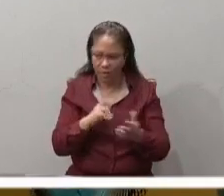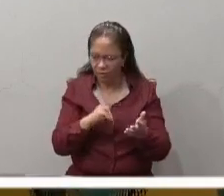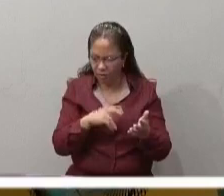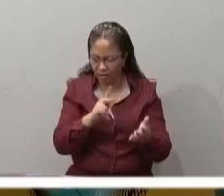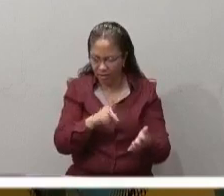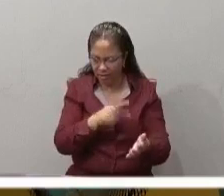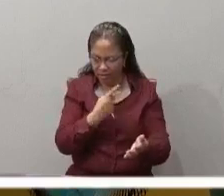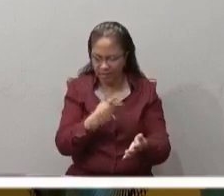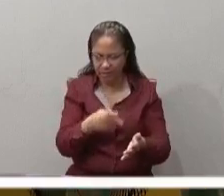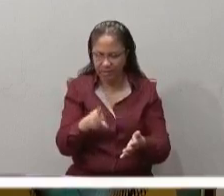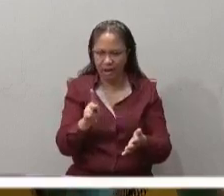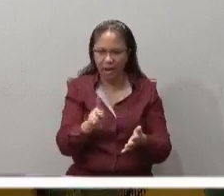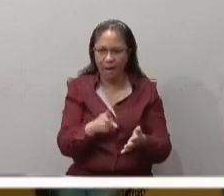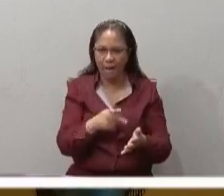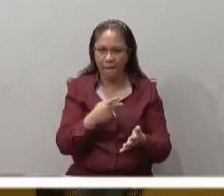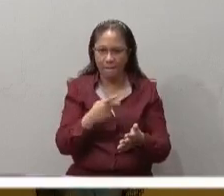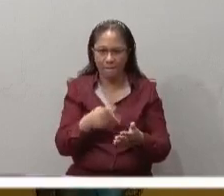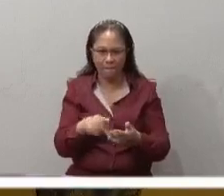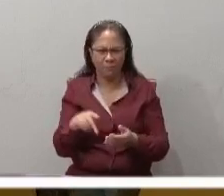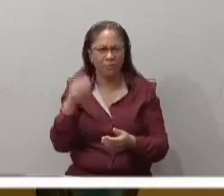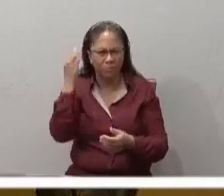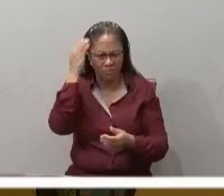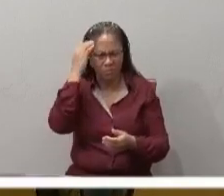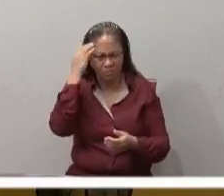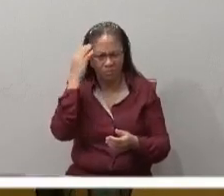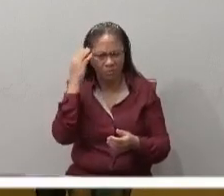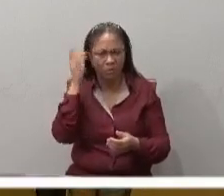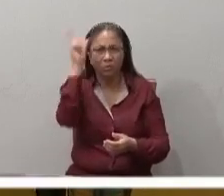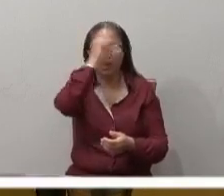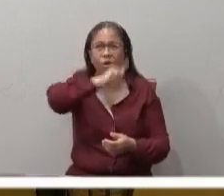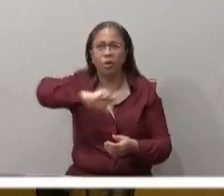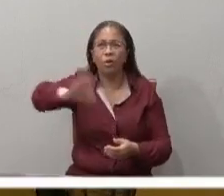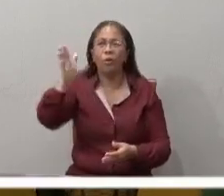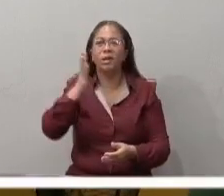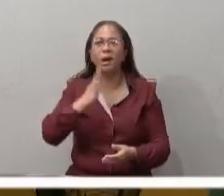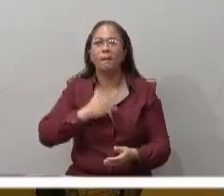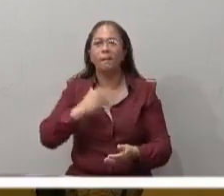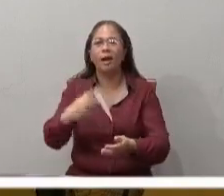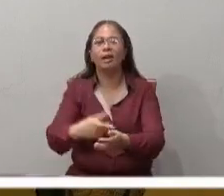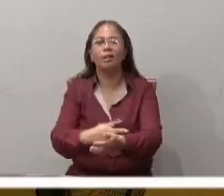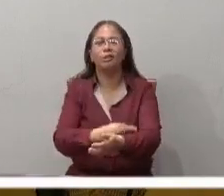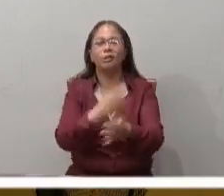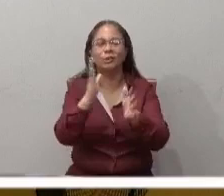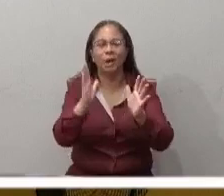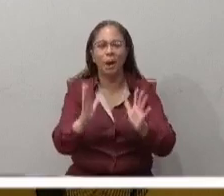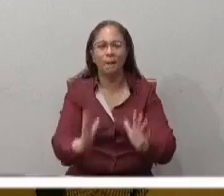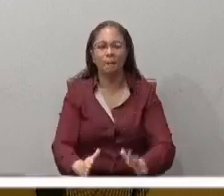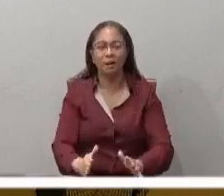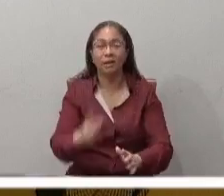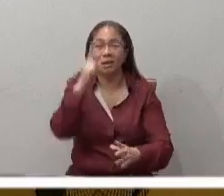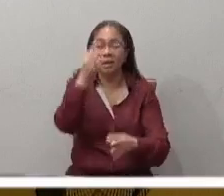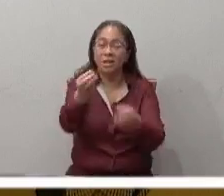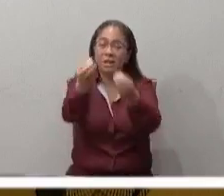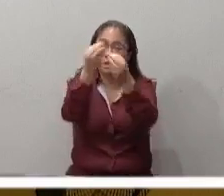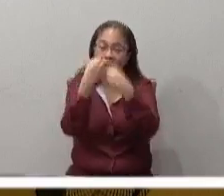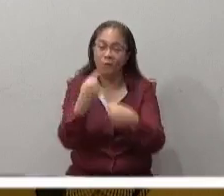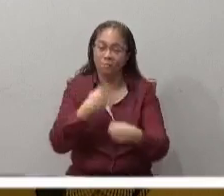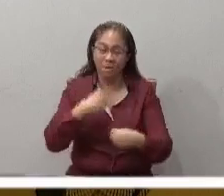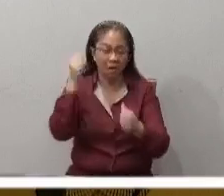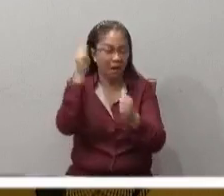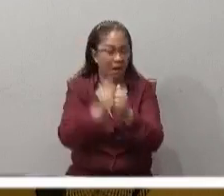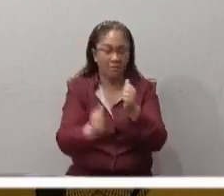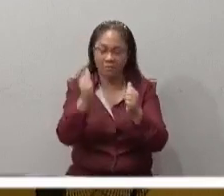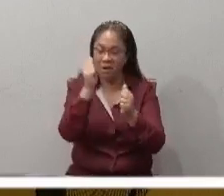had. A psalm that we all know. The Lord is my, shepherd. There is